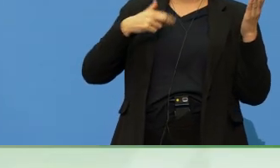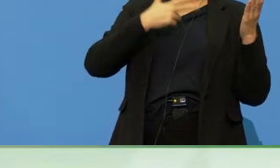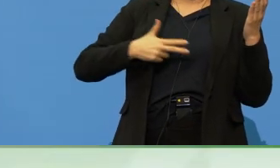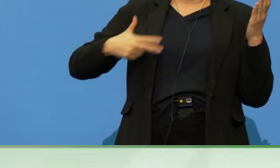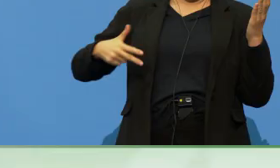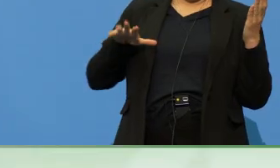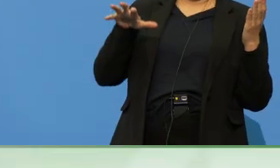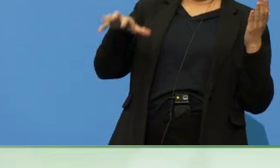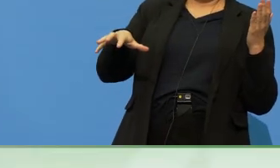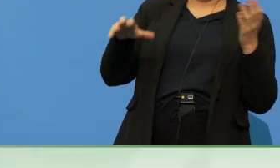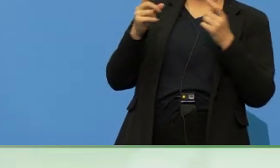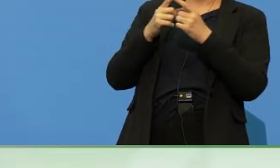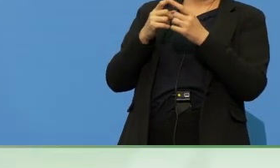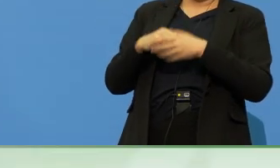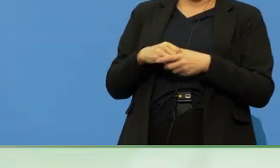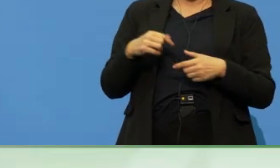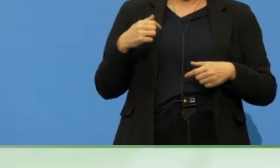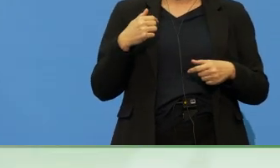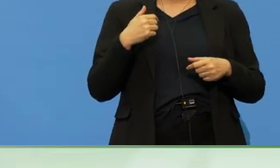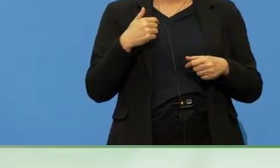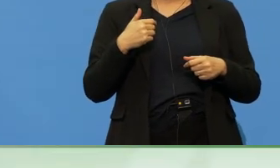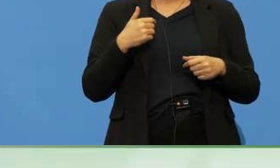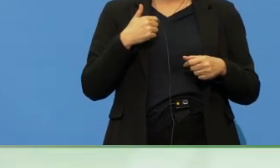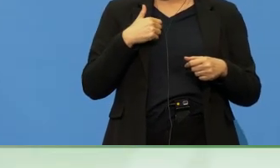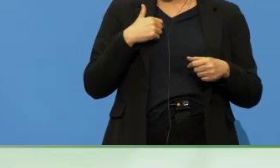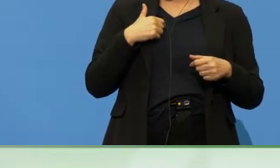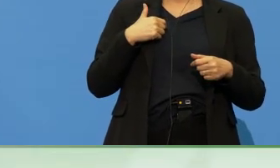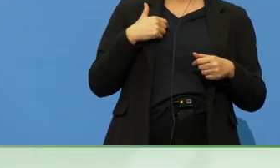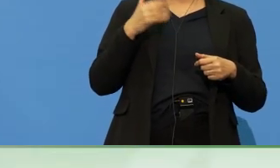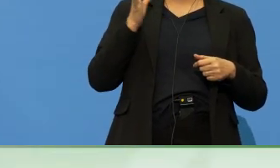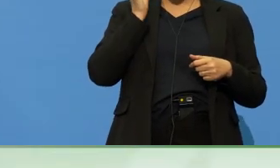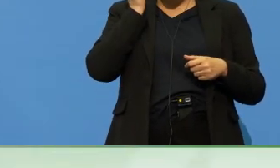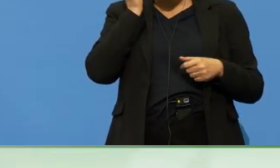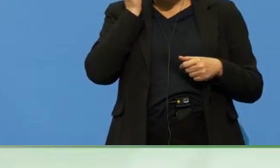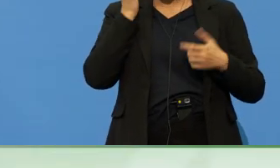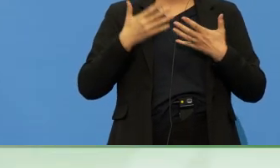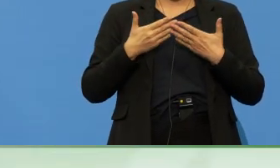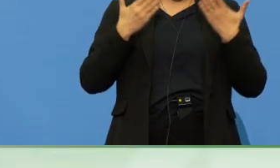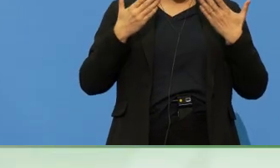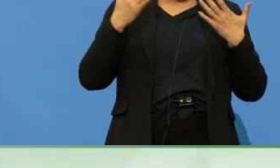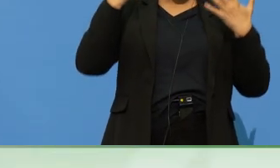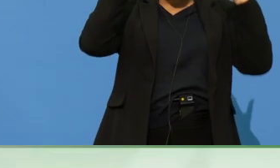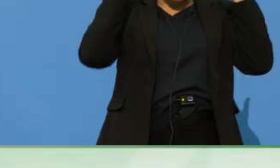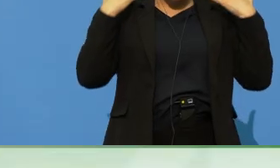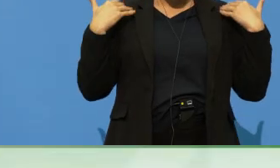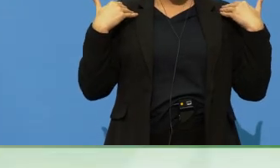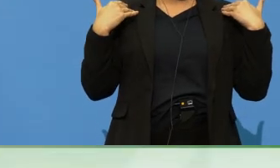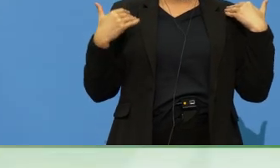am a fairly short-legged woman. I am wearing black. I have